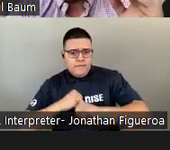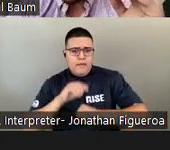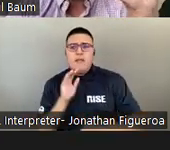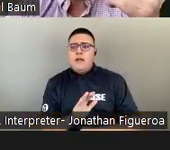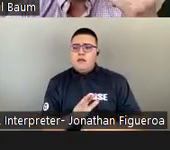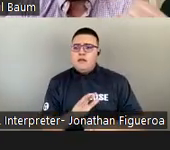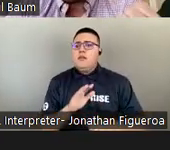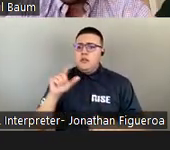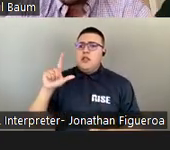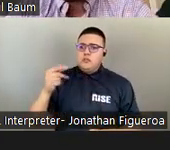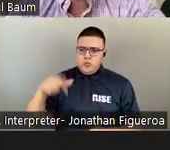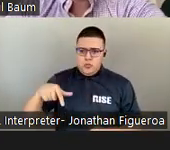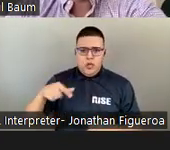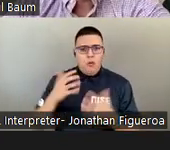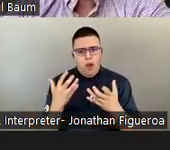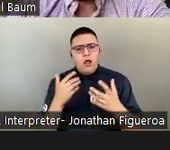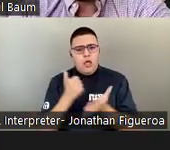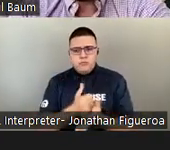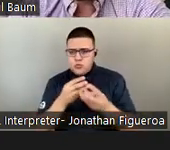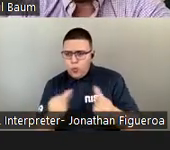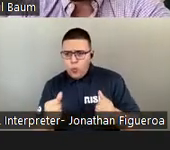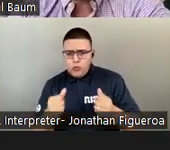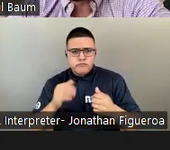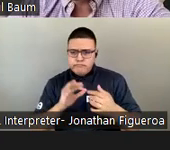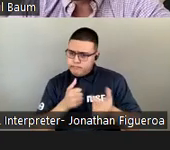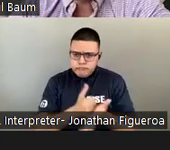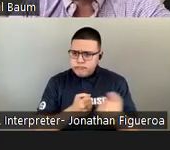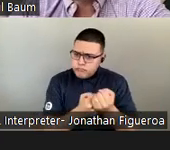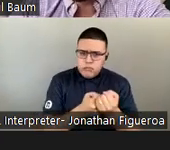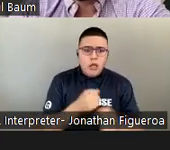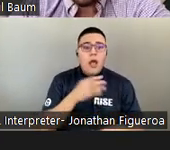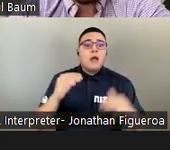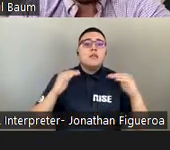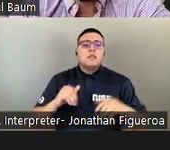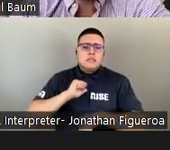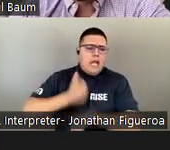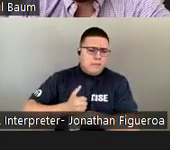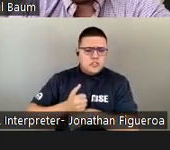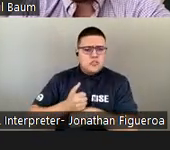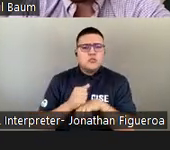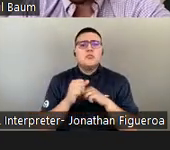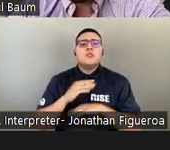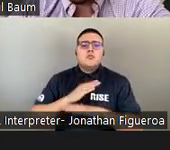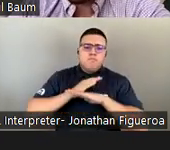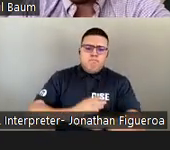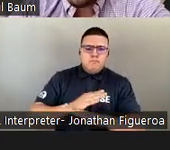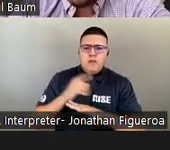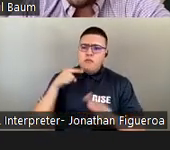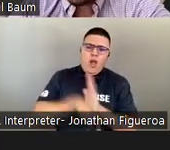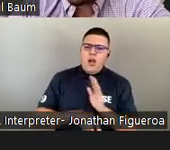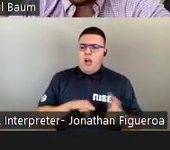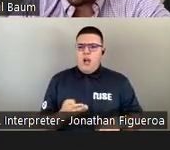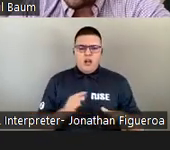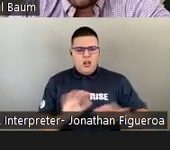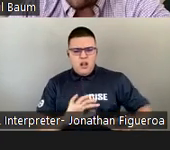the problem, but we want a solution there. And then establishing suicide prevention efforts, which I truly believe that PEI